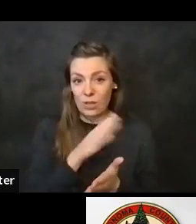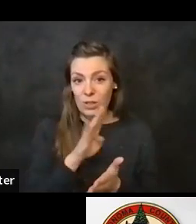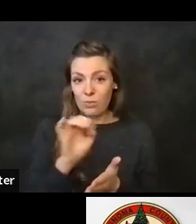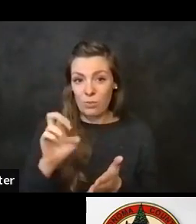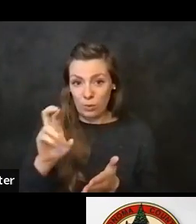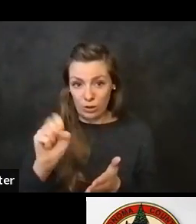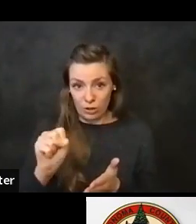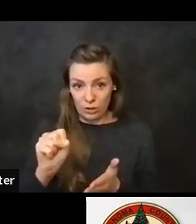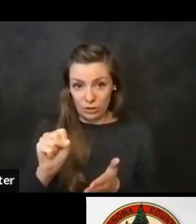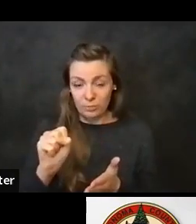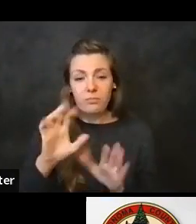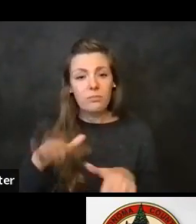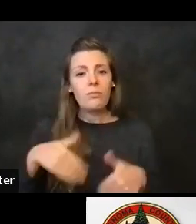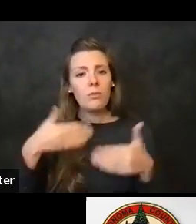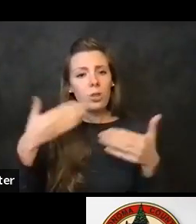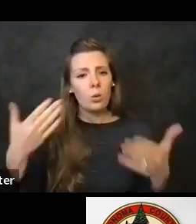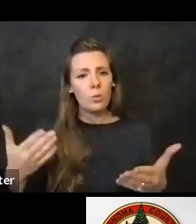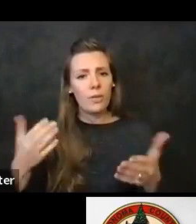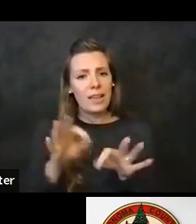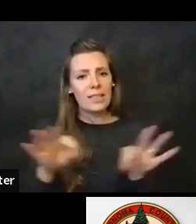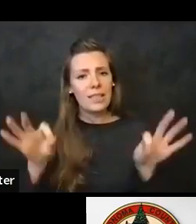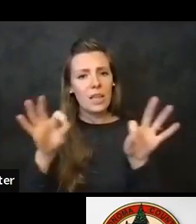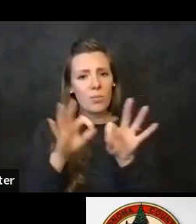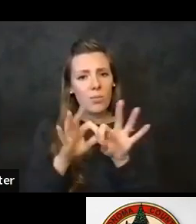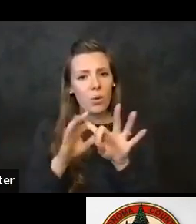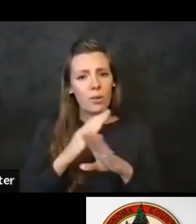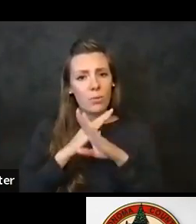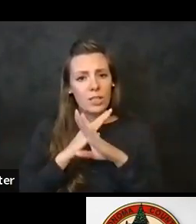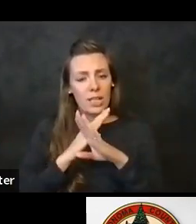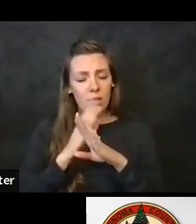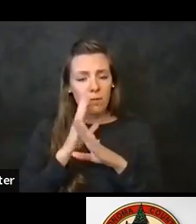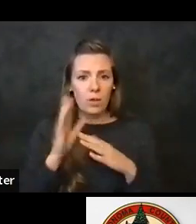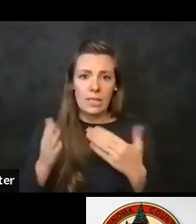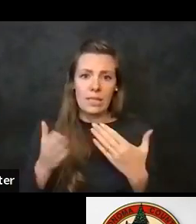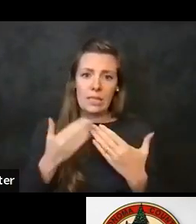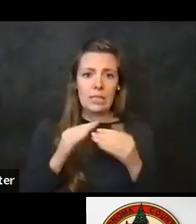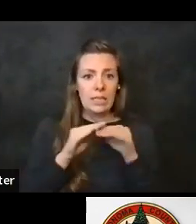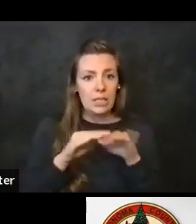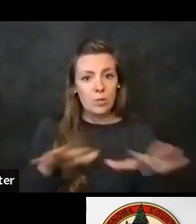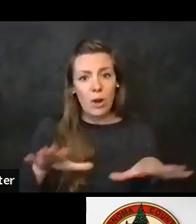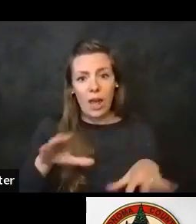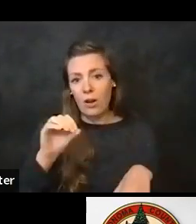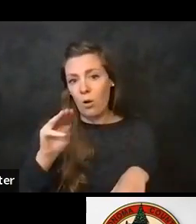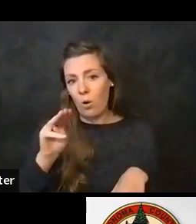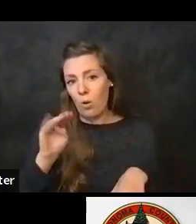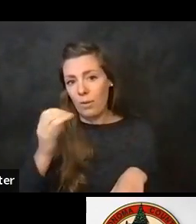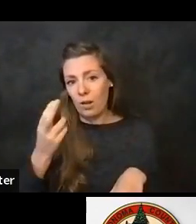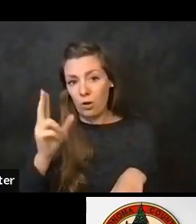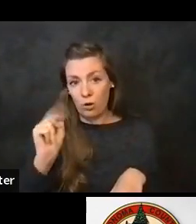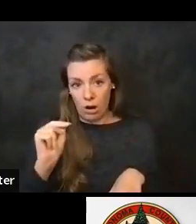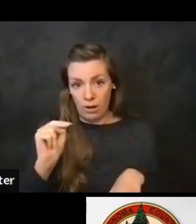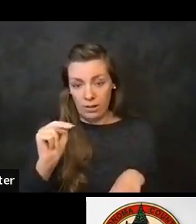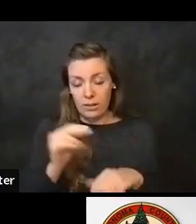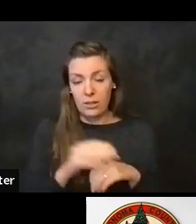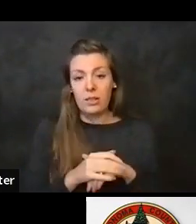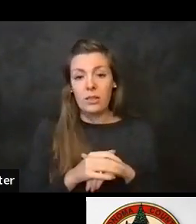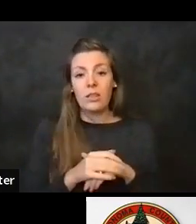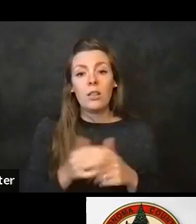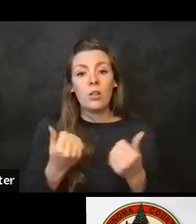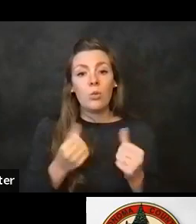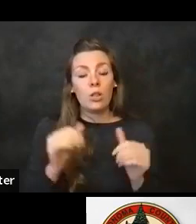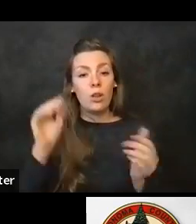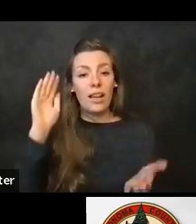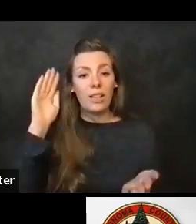providing important protection against the highly contagious Omicron variant. Federal regulators are on the verge of lowering the